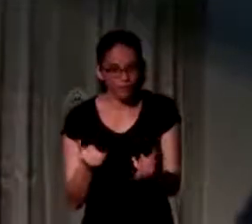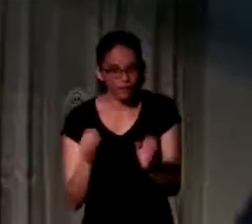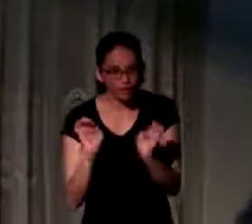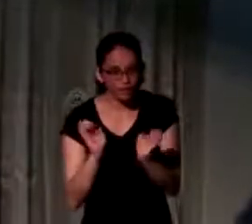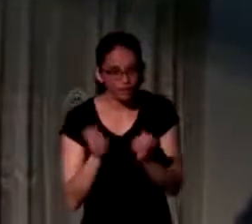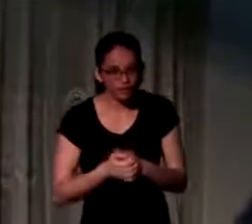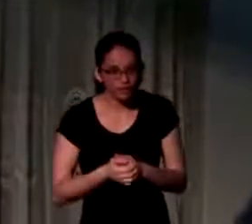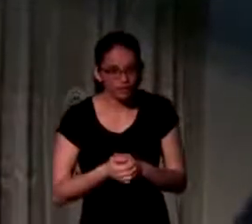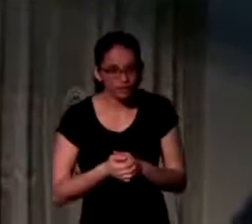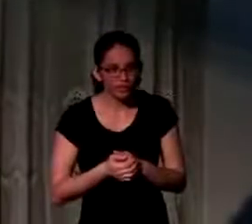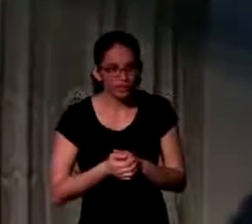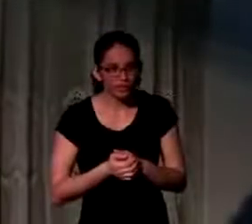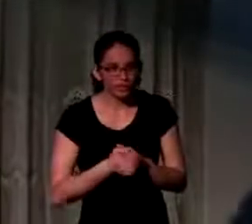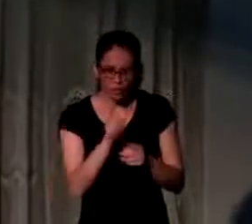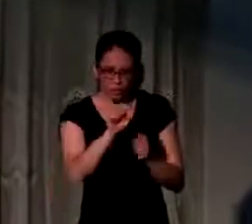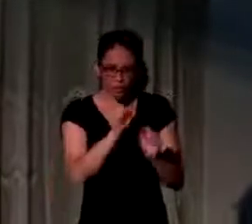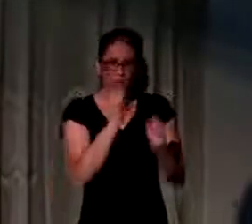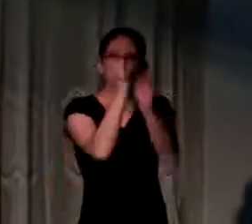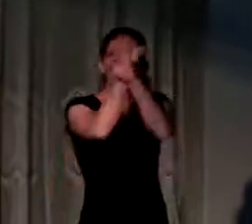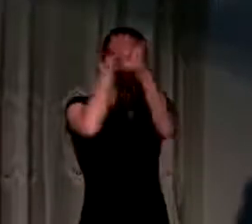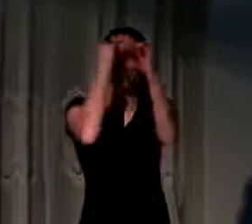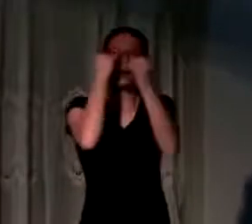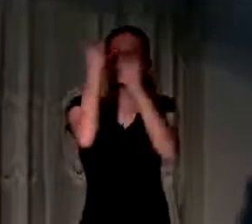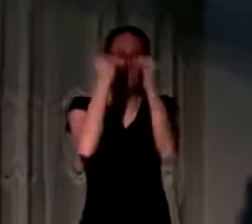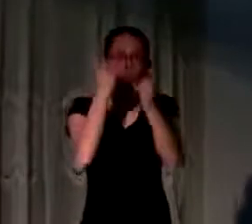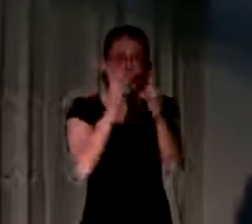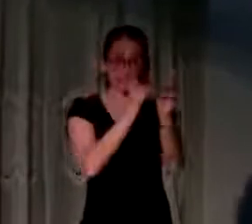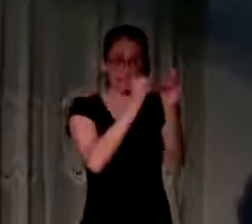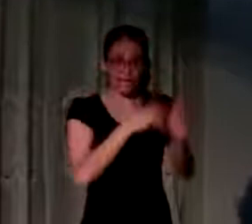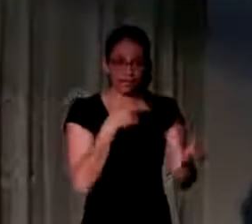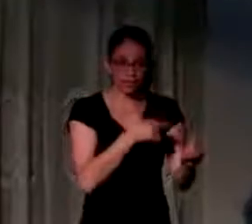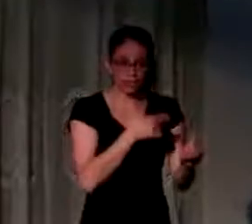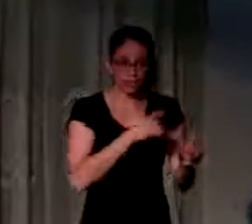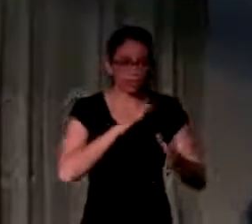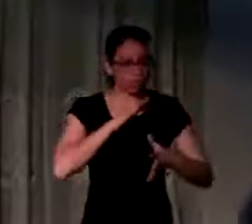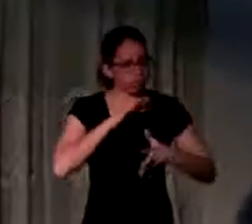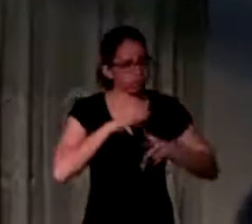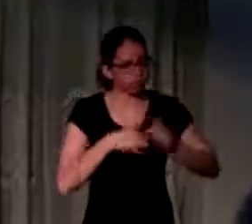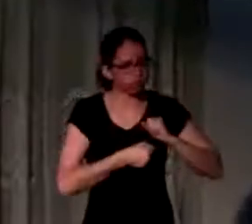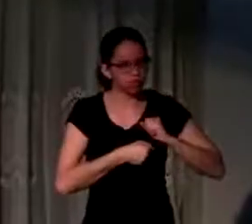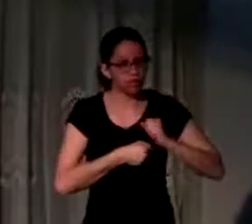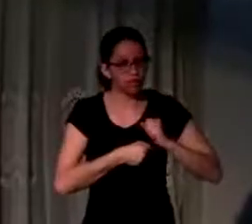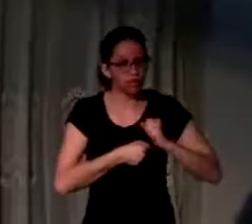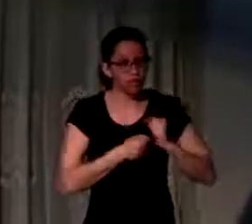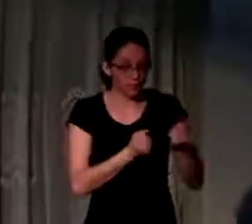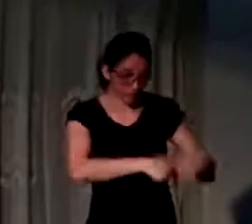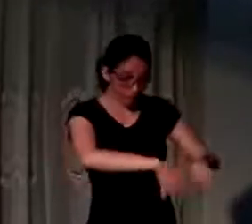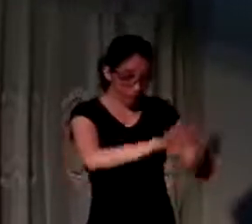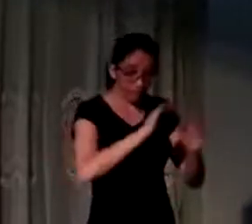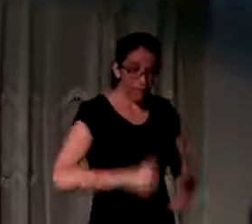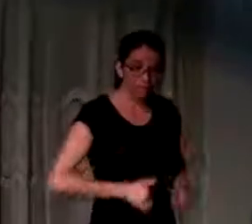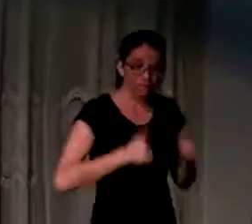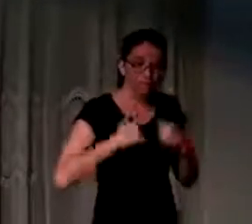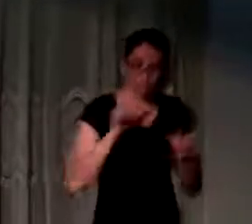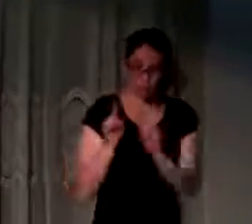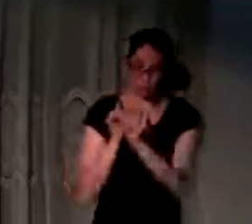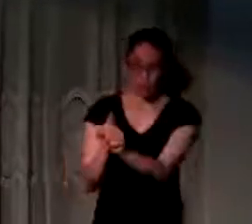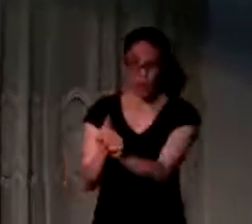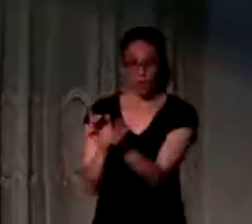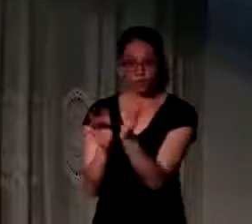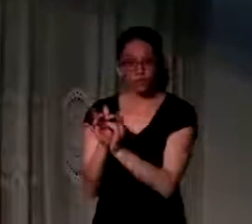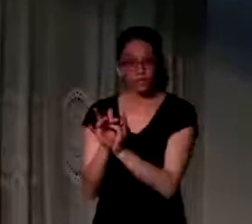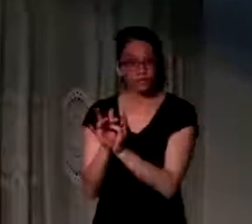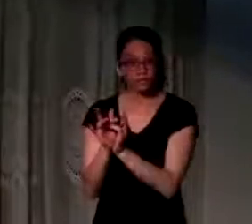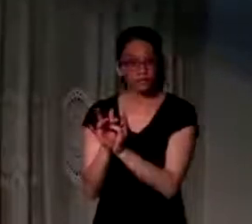Imagine the despair. They had risked everything. They had chosen to follow this man who seemed to be in direct opposition